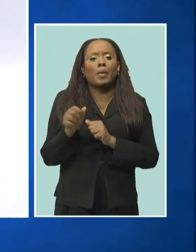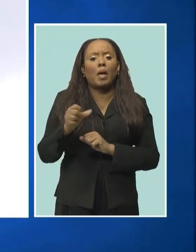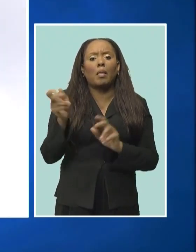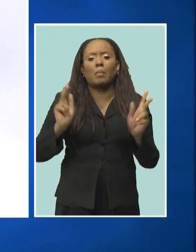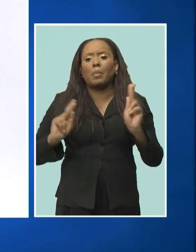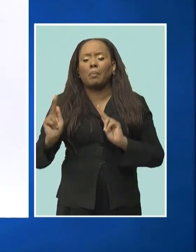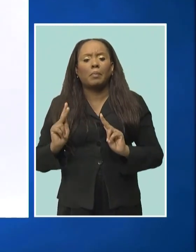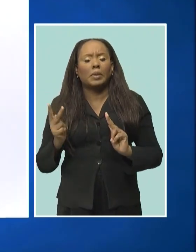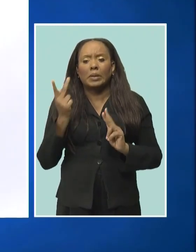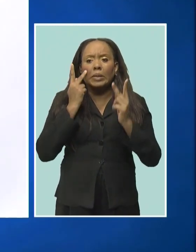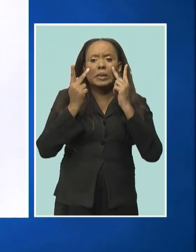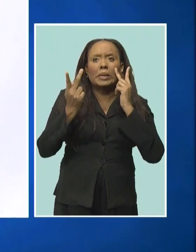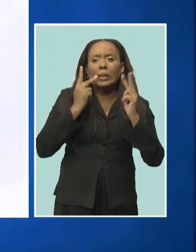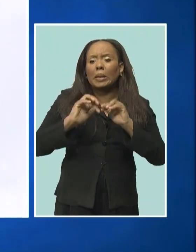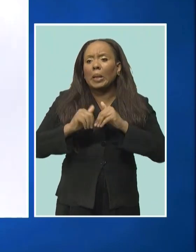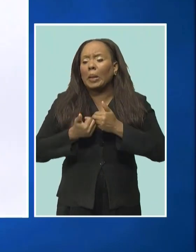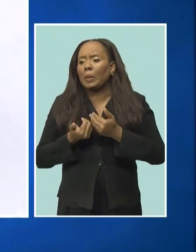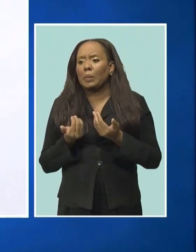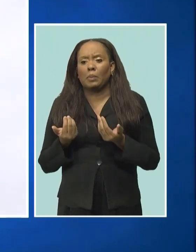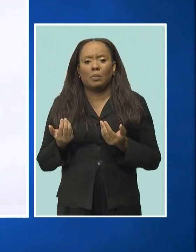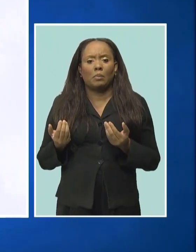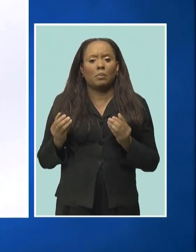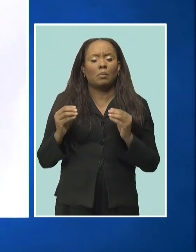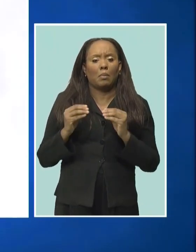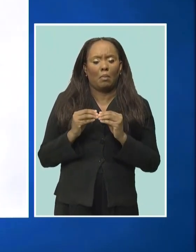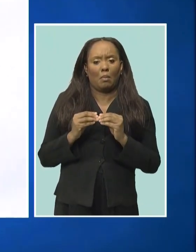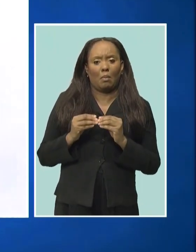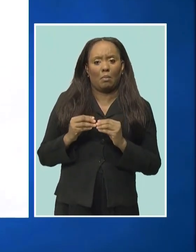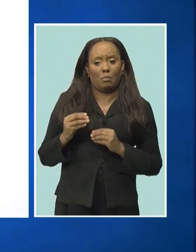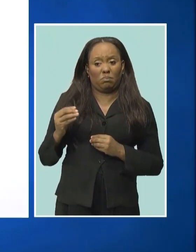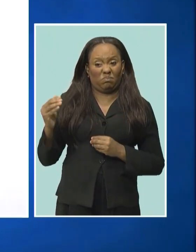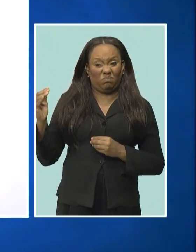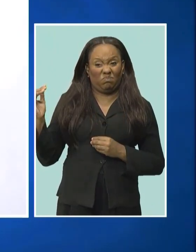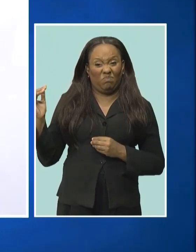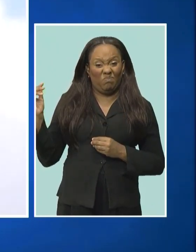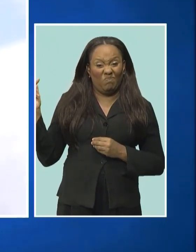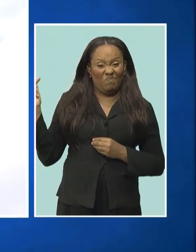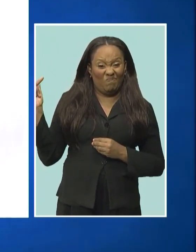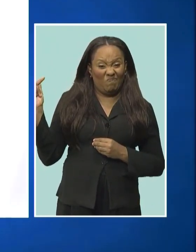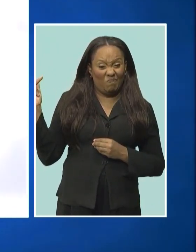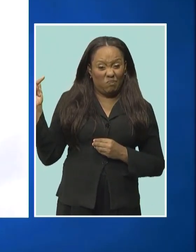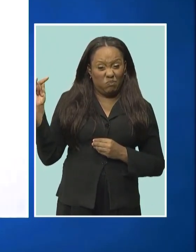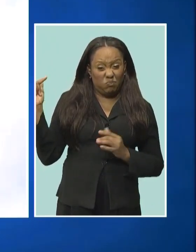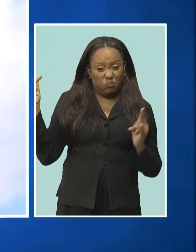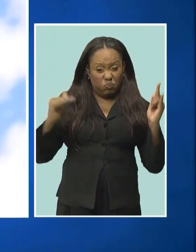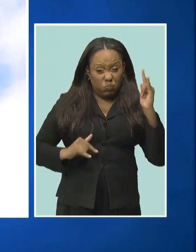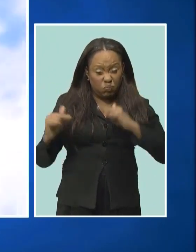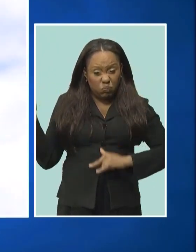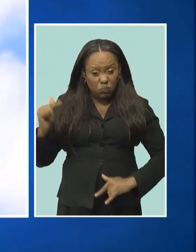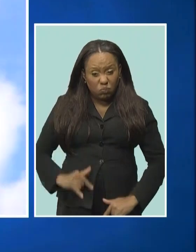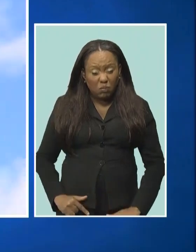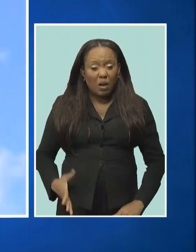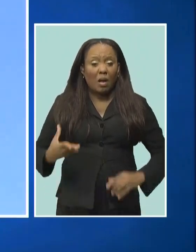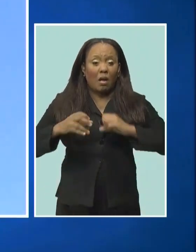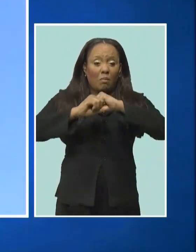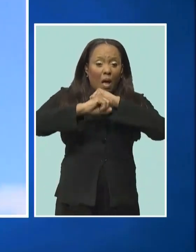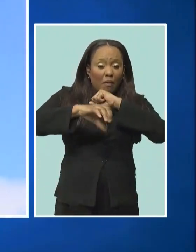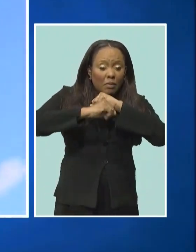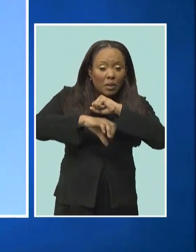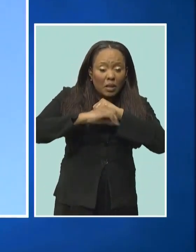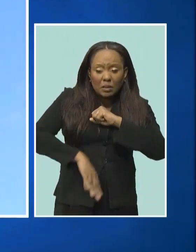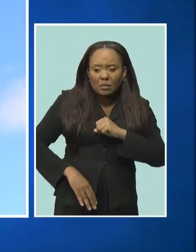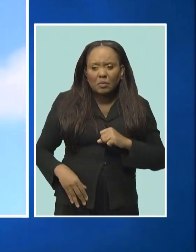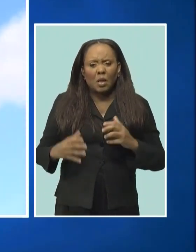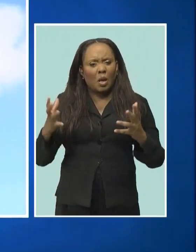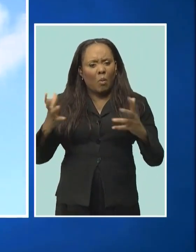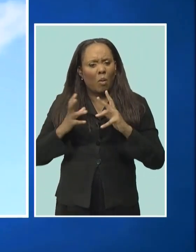can get not only more airline seats available for people to come into Barbados, but advertising and promotion, because the people that